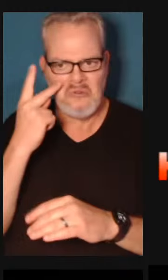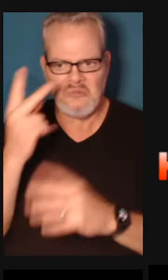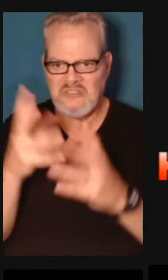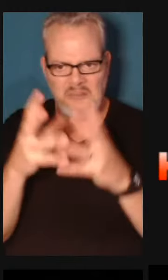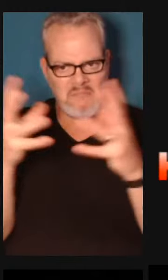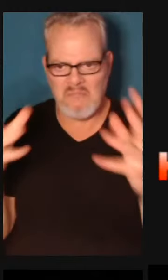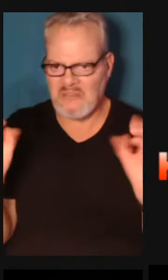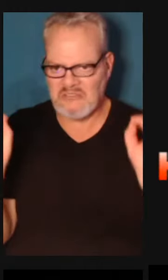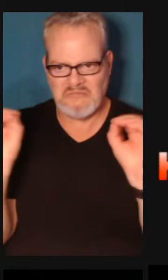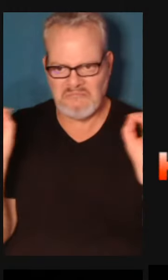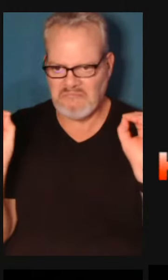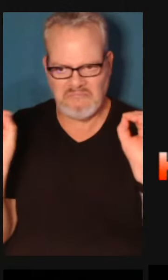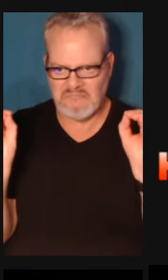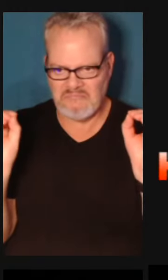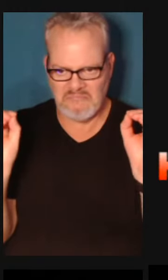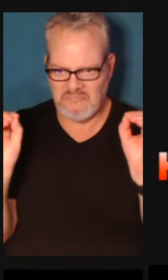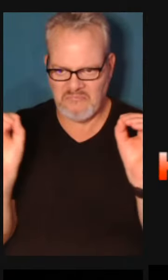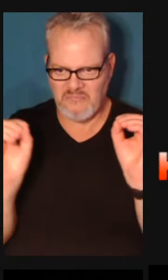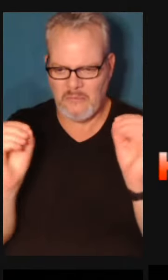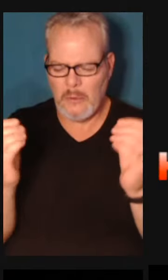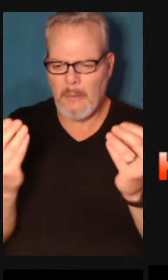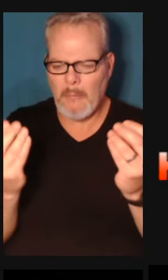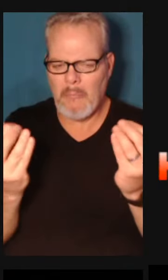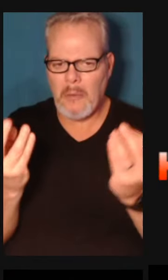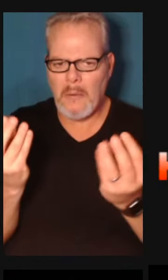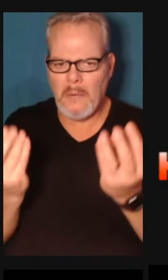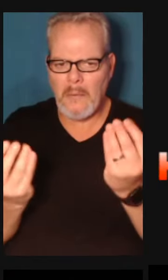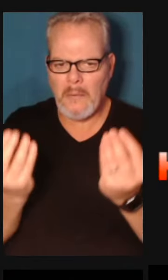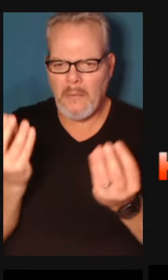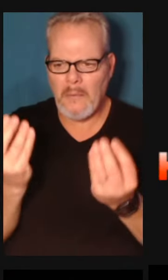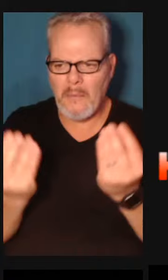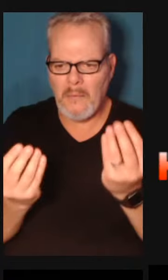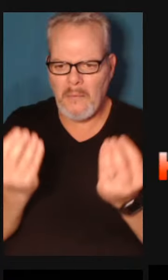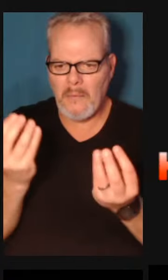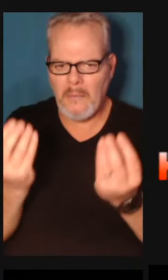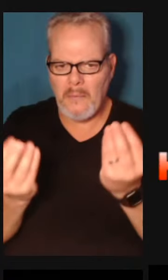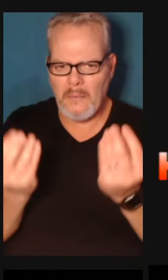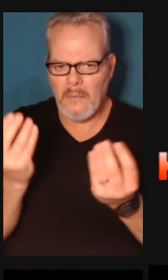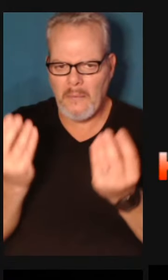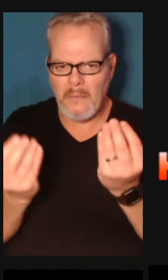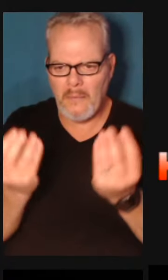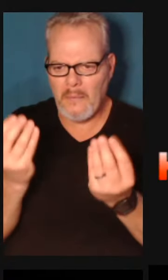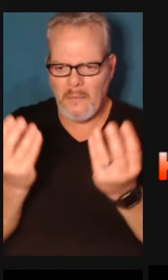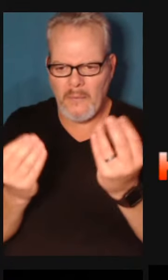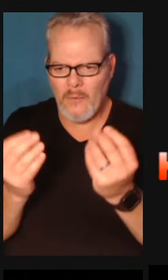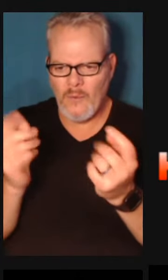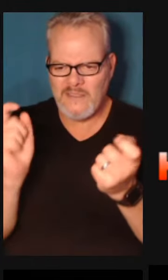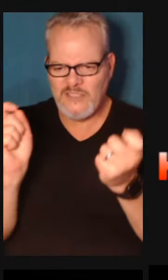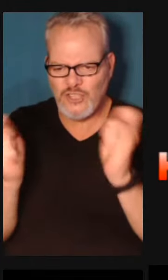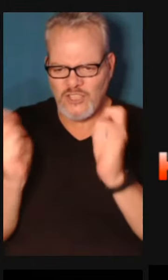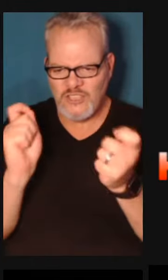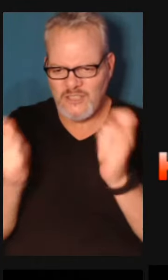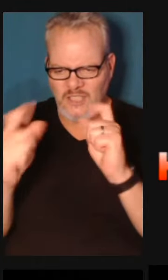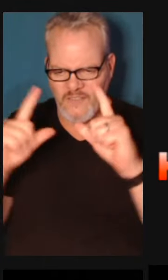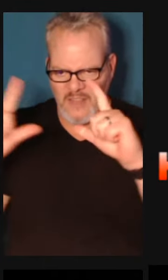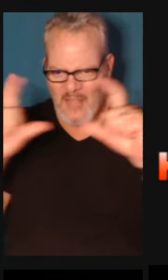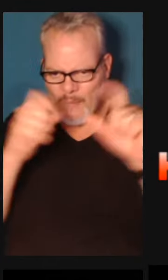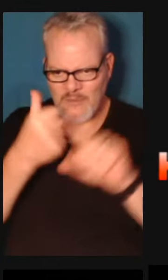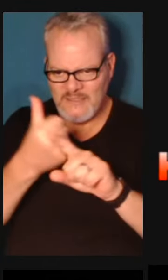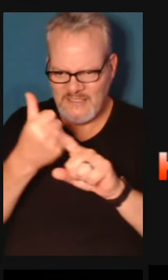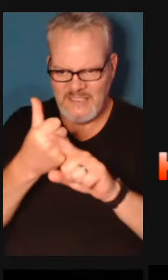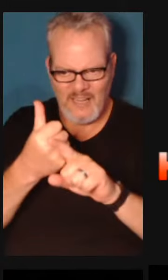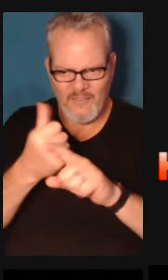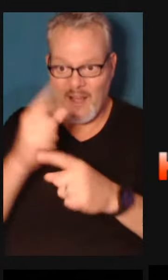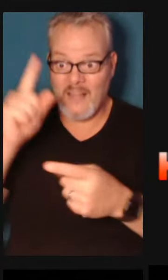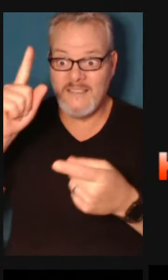change. It's more flickers of the scale changing and the camera adjusting its field of view there. Nothing really until the very